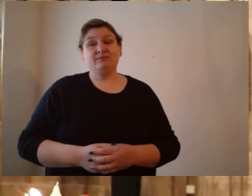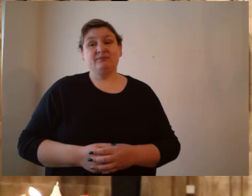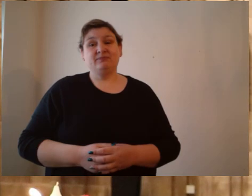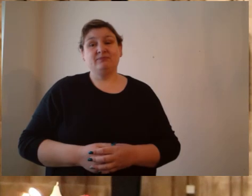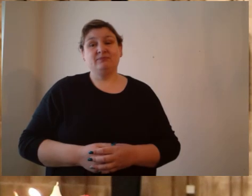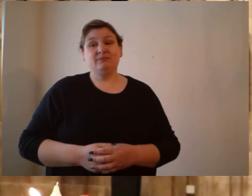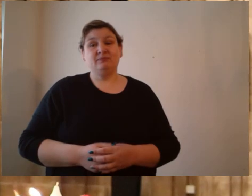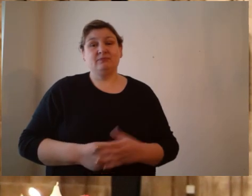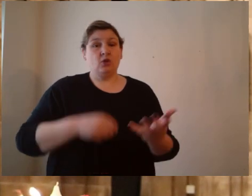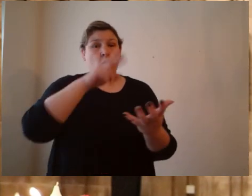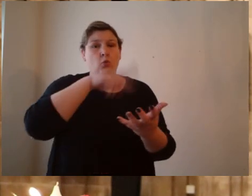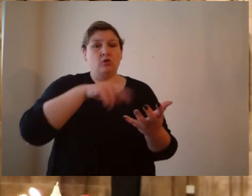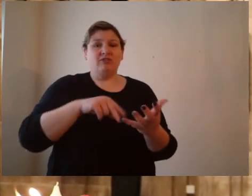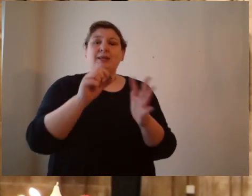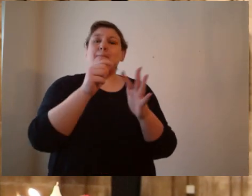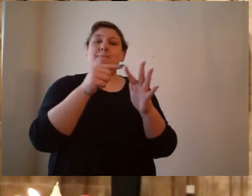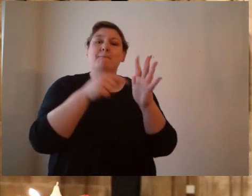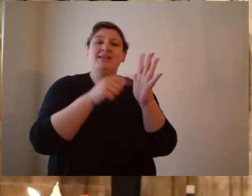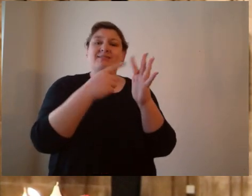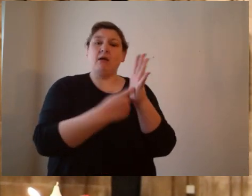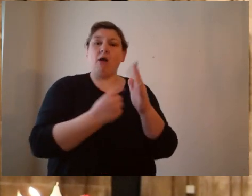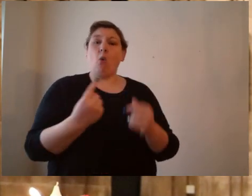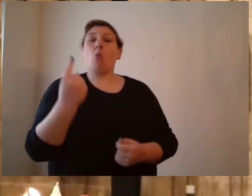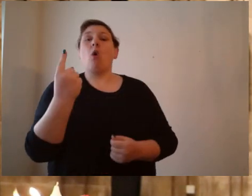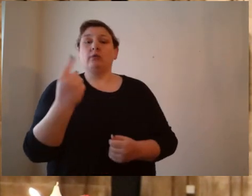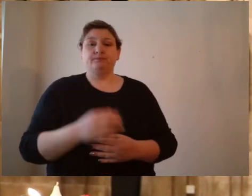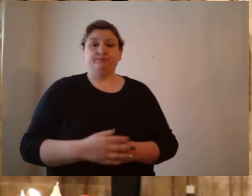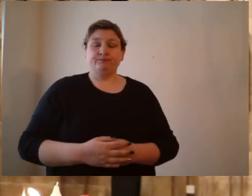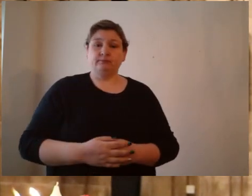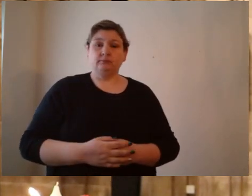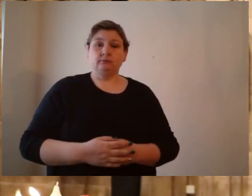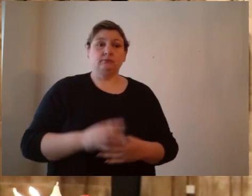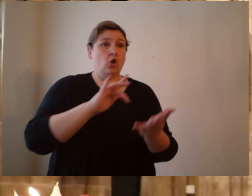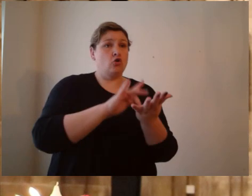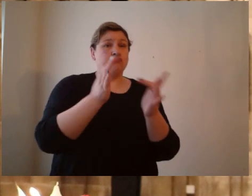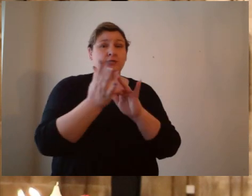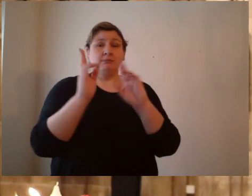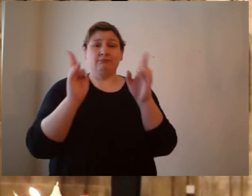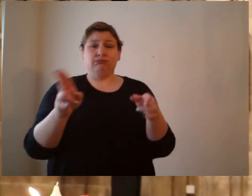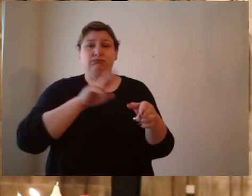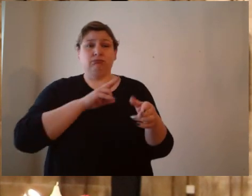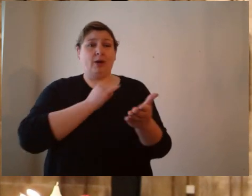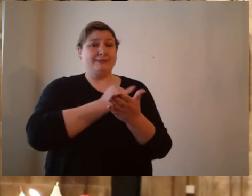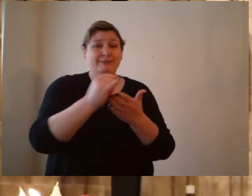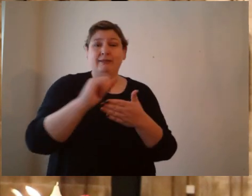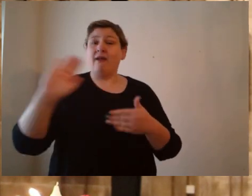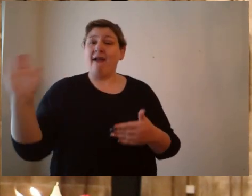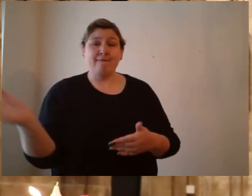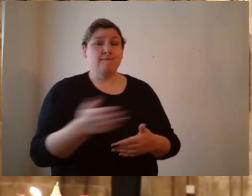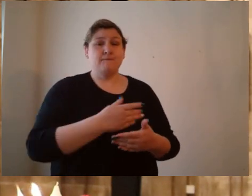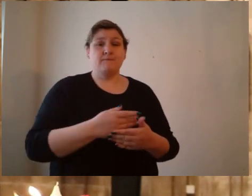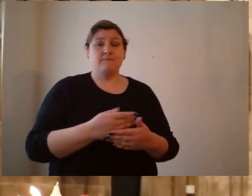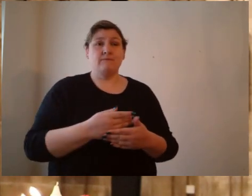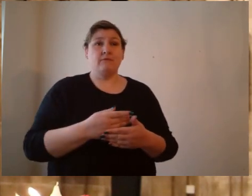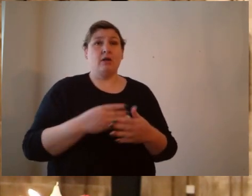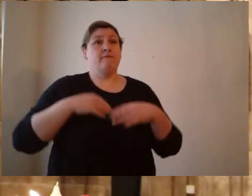We read this in 1 Peter. For Christ died for sins for all,